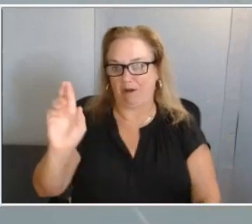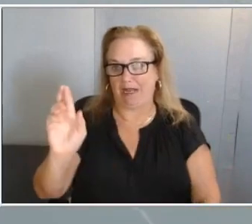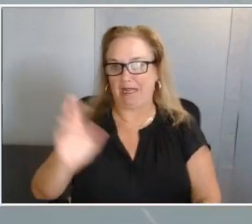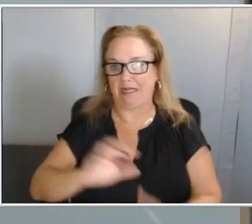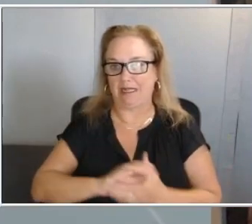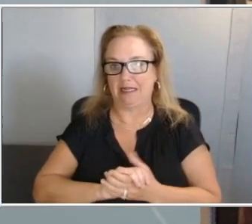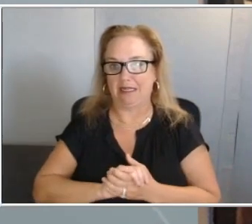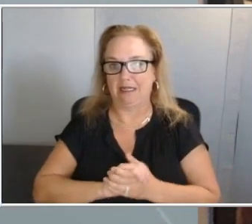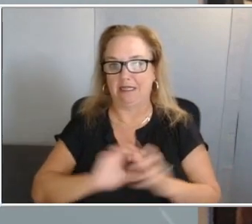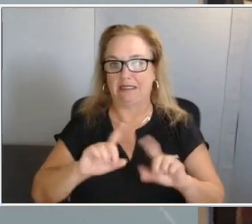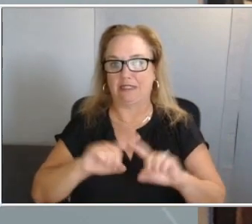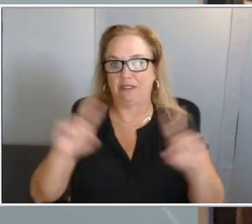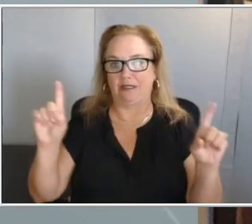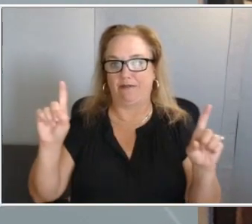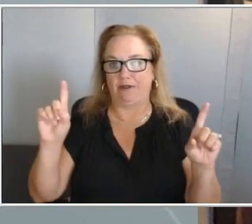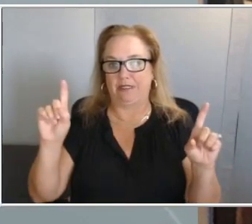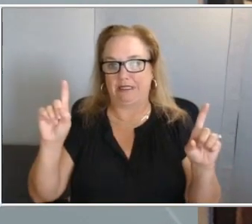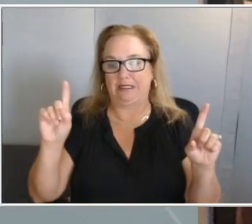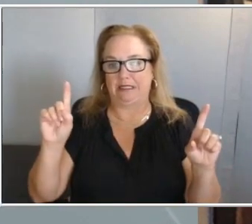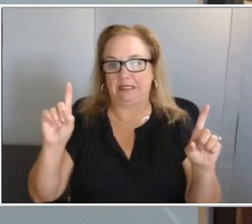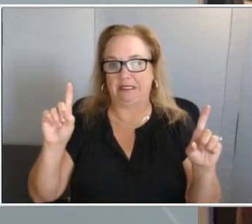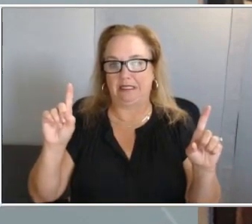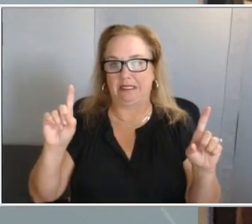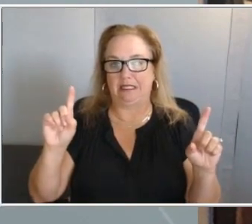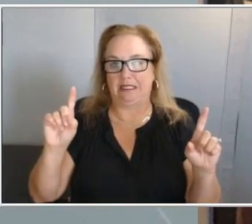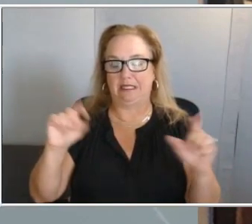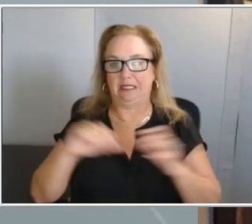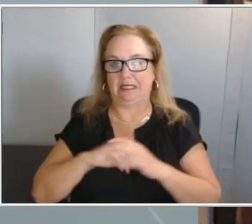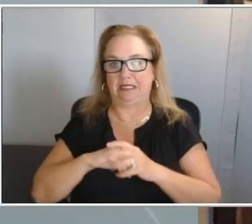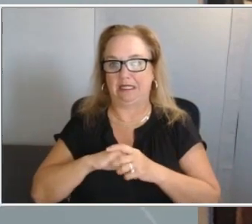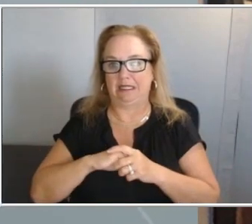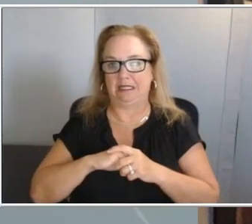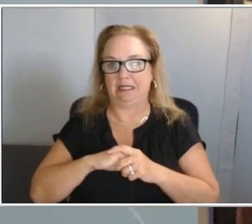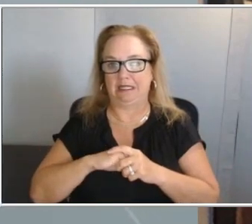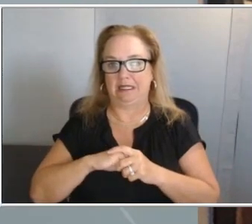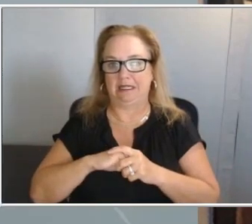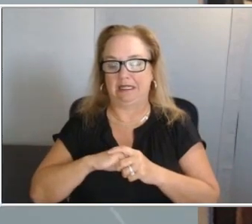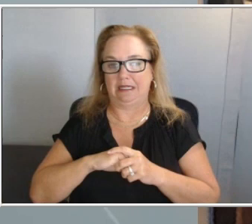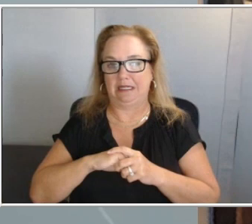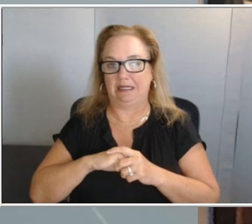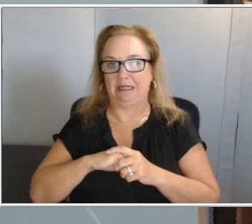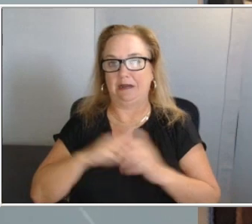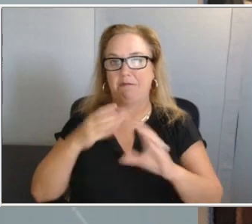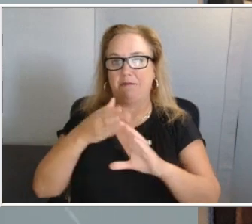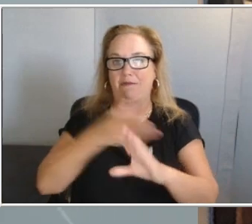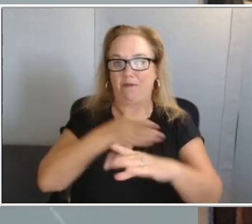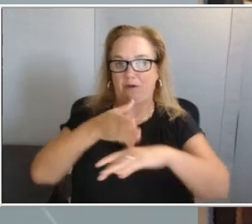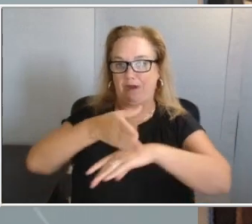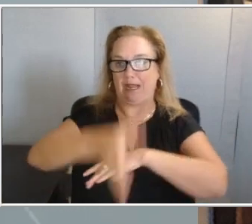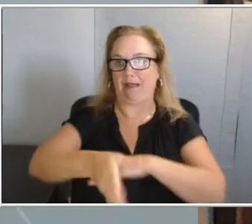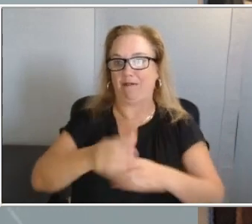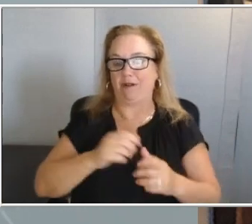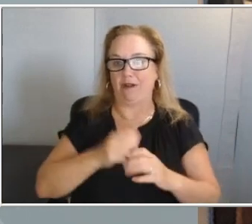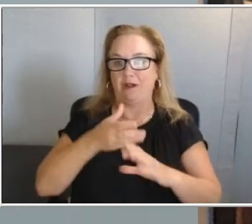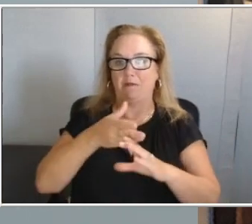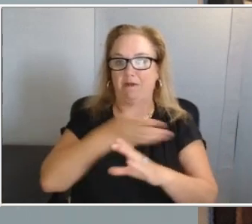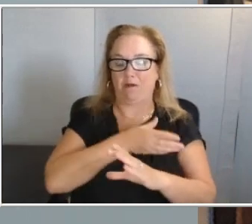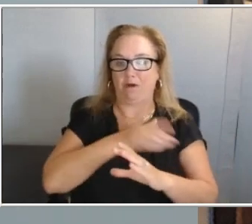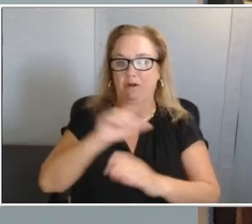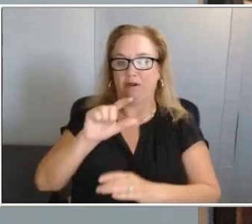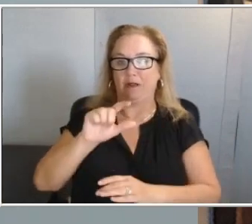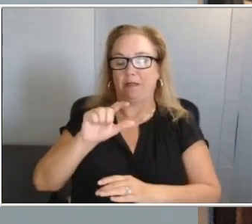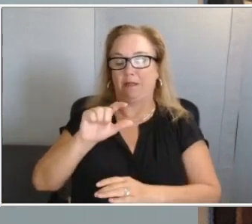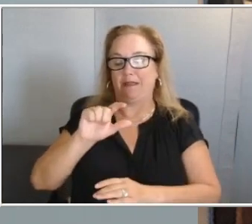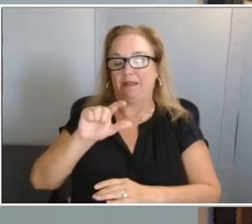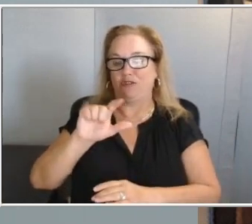such a difference. There again, there you are, before and after. Before the gastric bypass